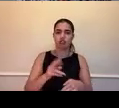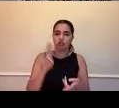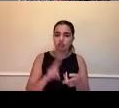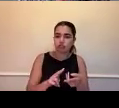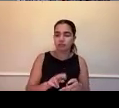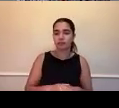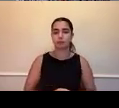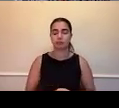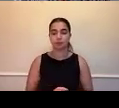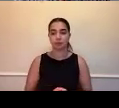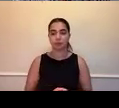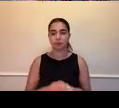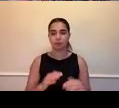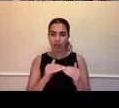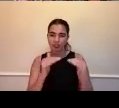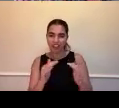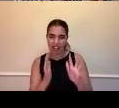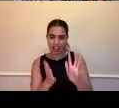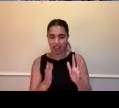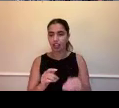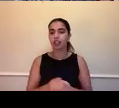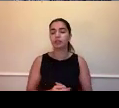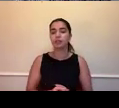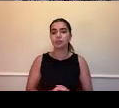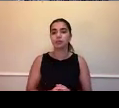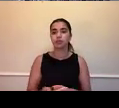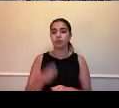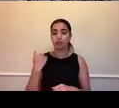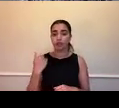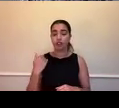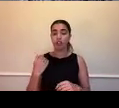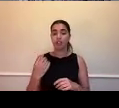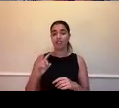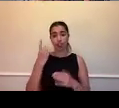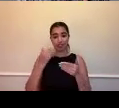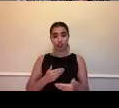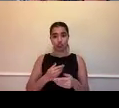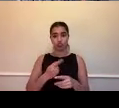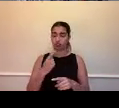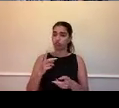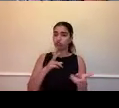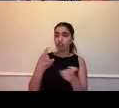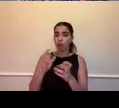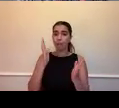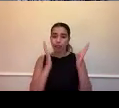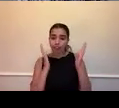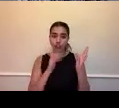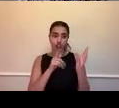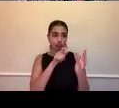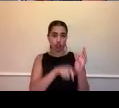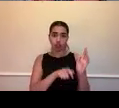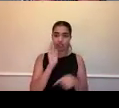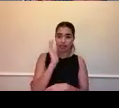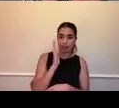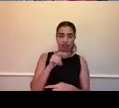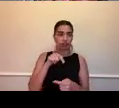heard from people in Malaysia and in middle income and emerging economies, I think